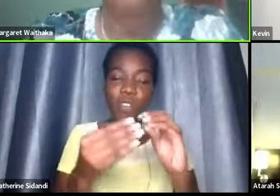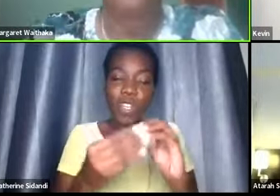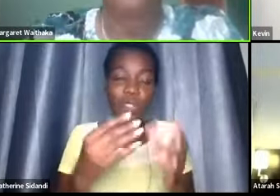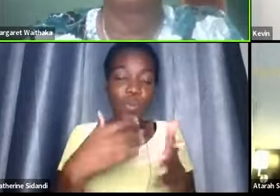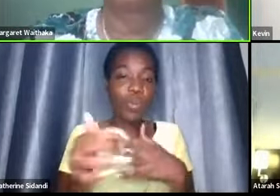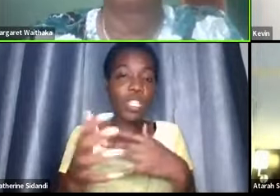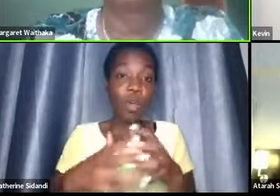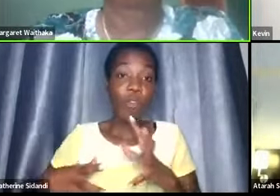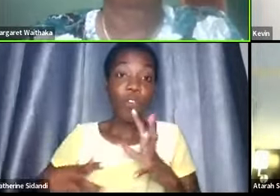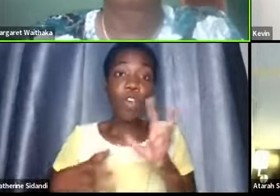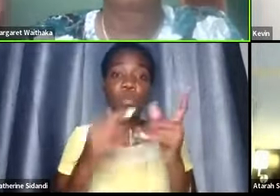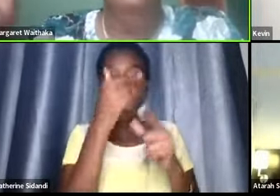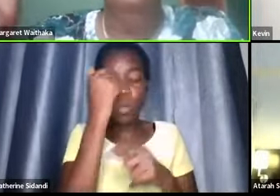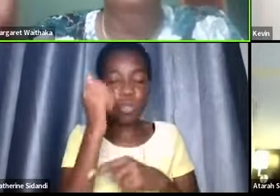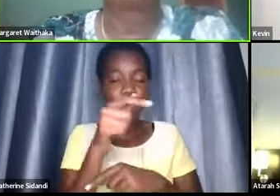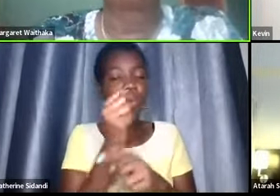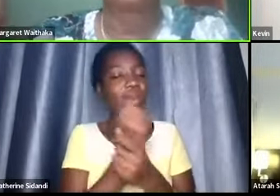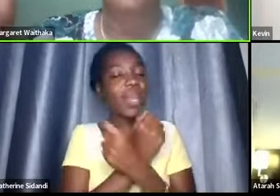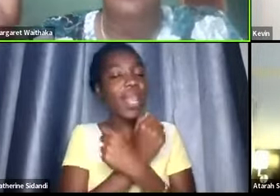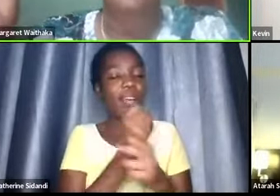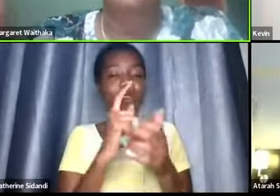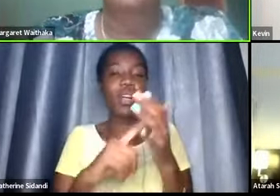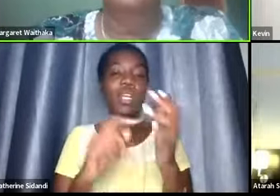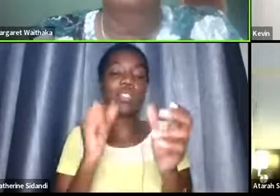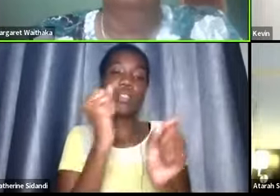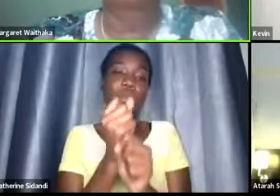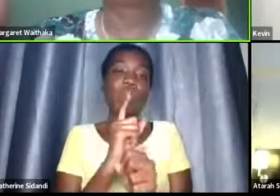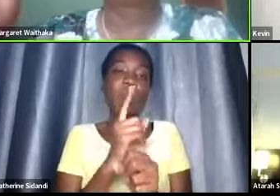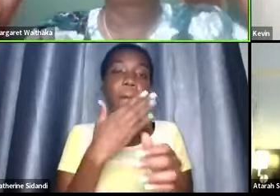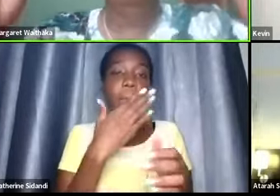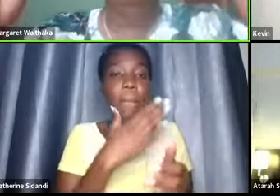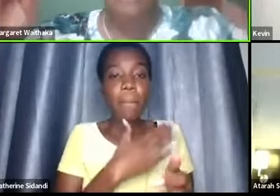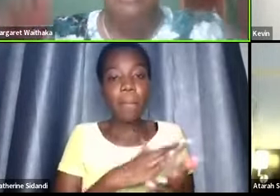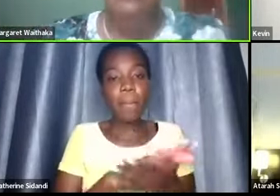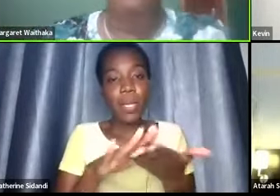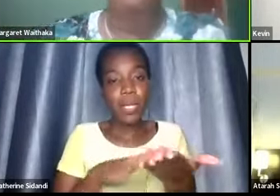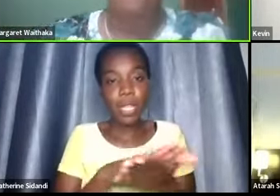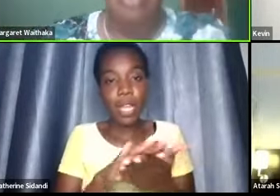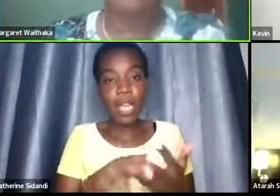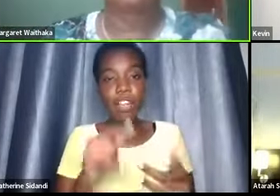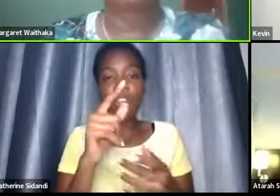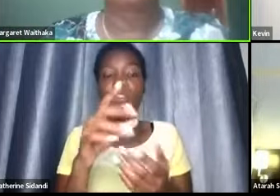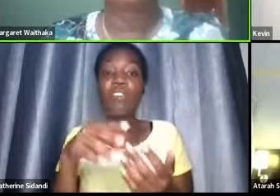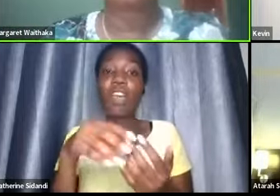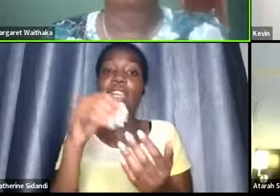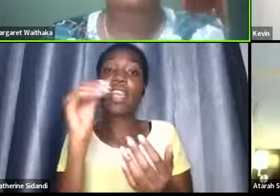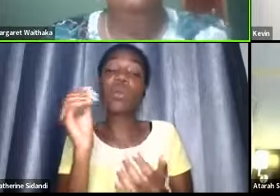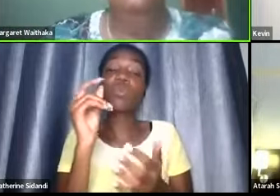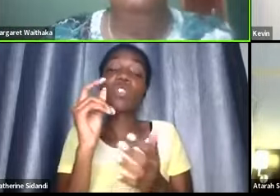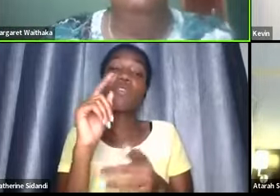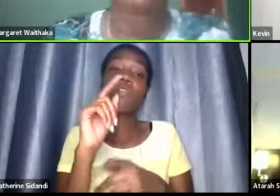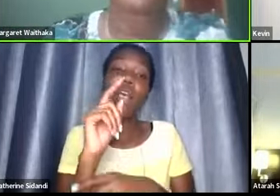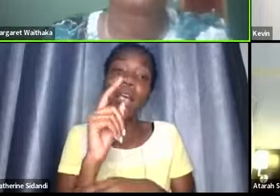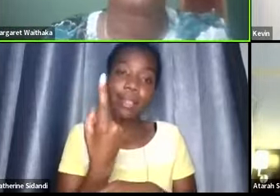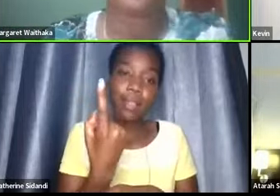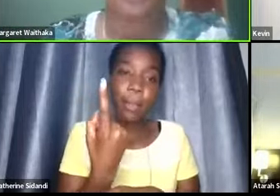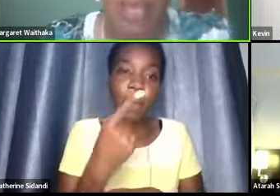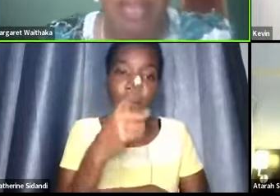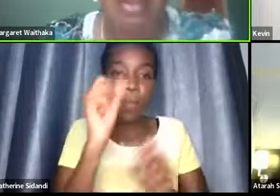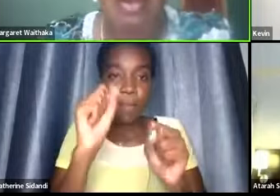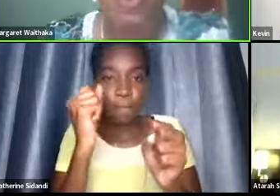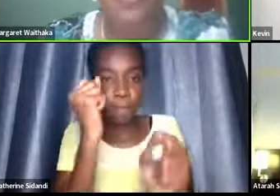love what you do. So basically what you're trying to say is that you find out first, what are these things that you can do